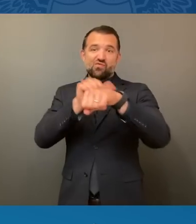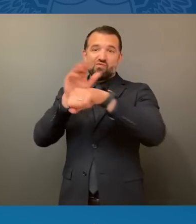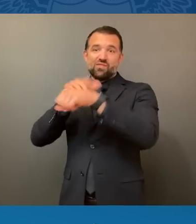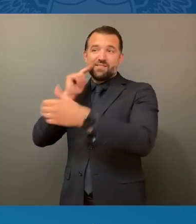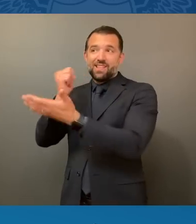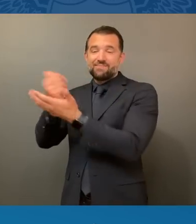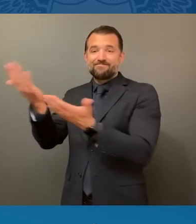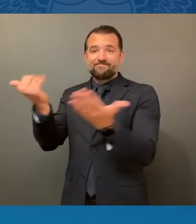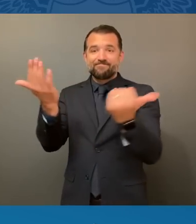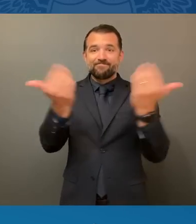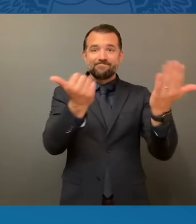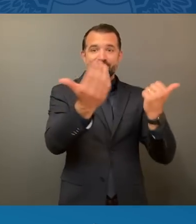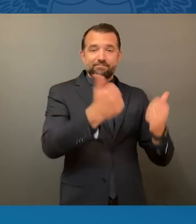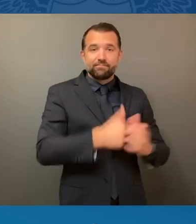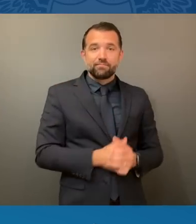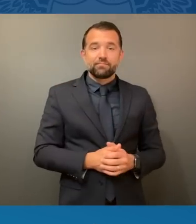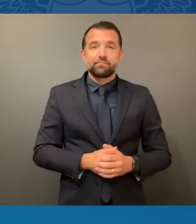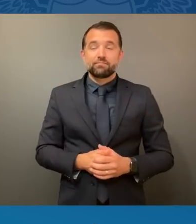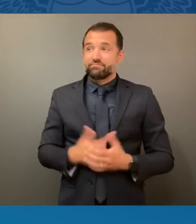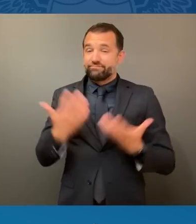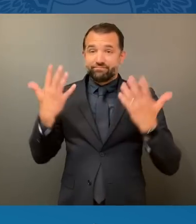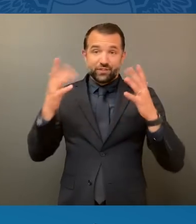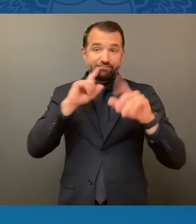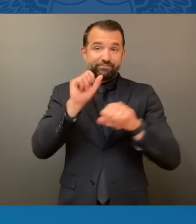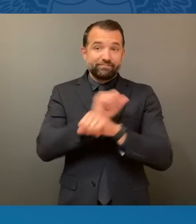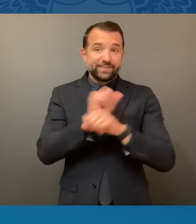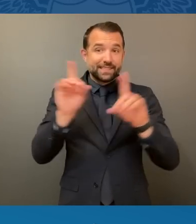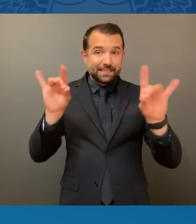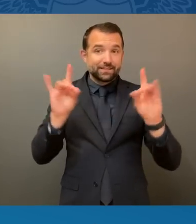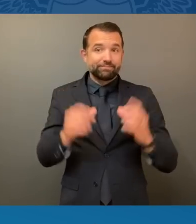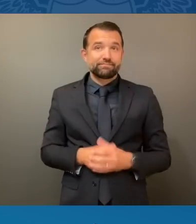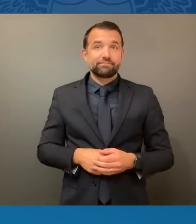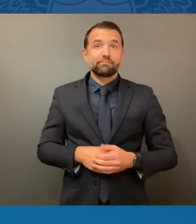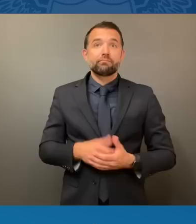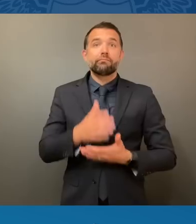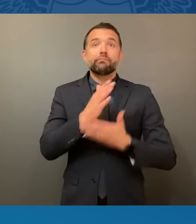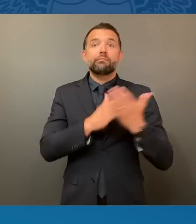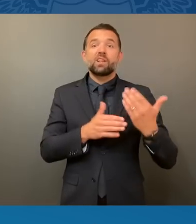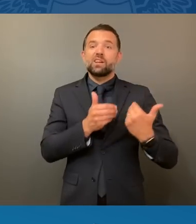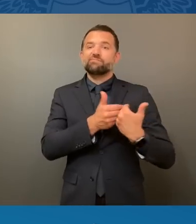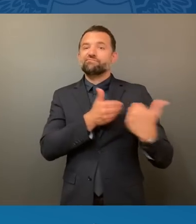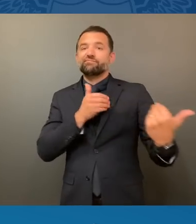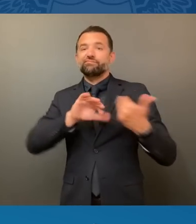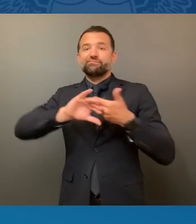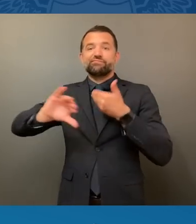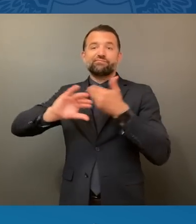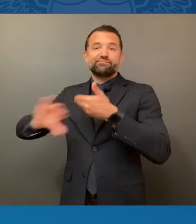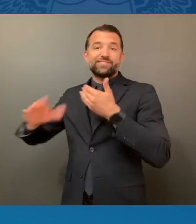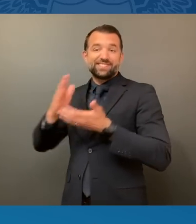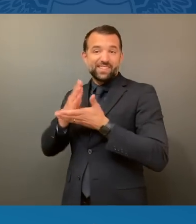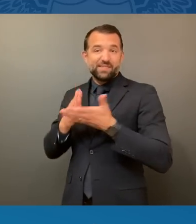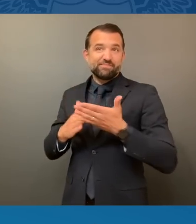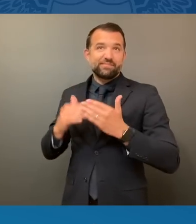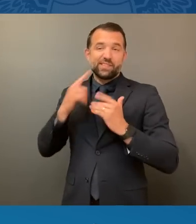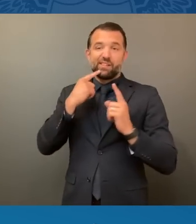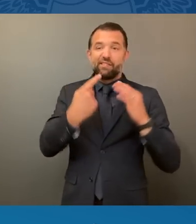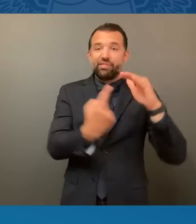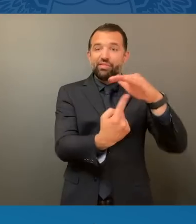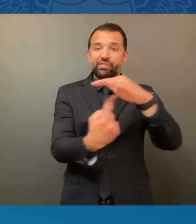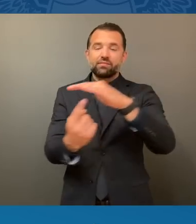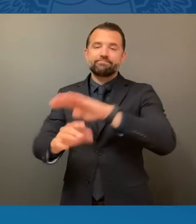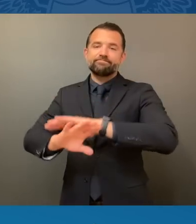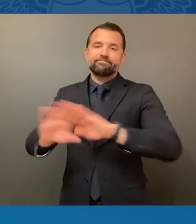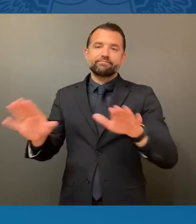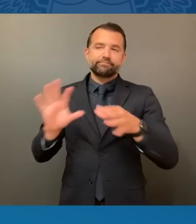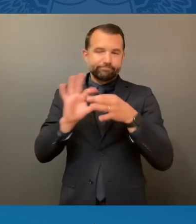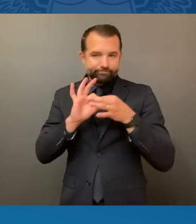folks together to break through silos with a common objective. And so that's the work that we have done. And so both in the northern